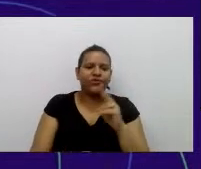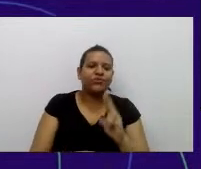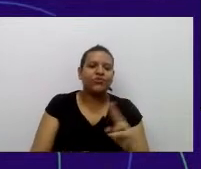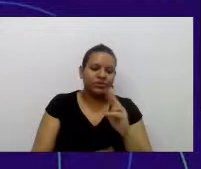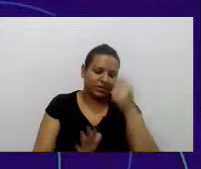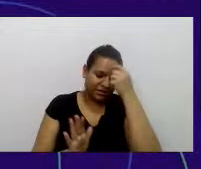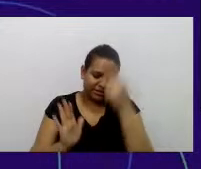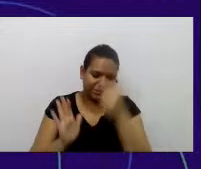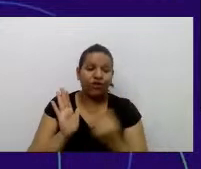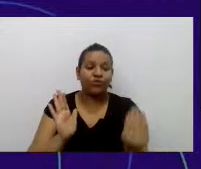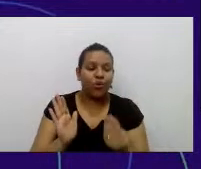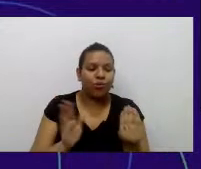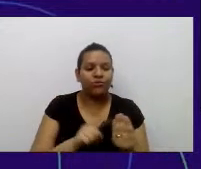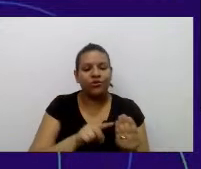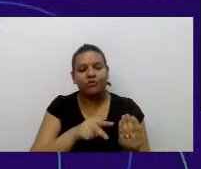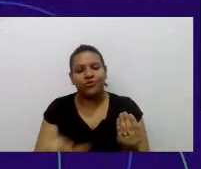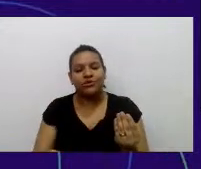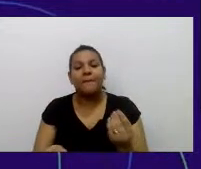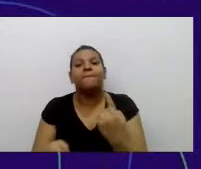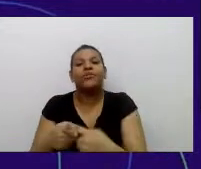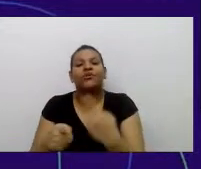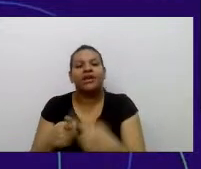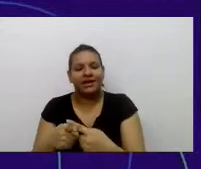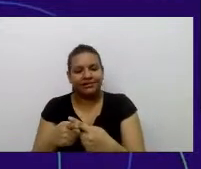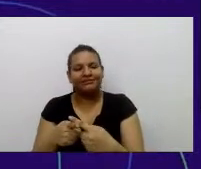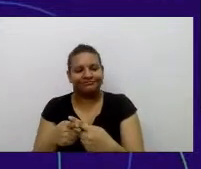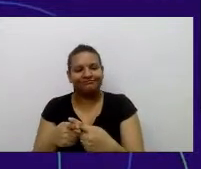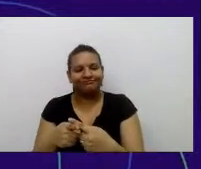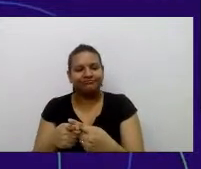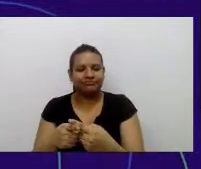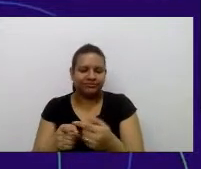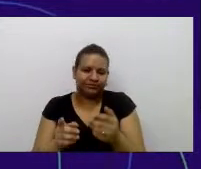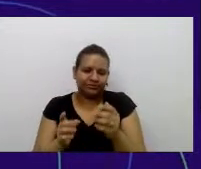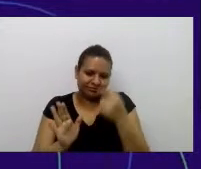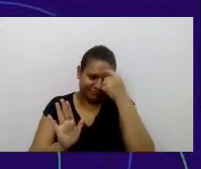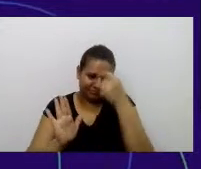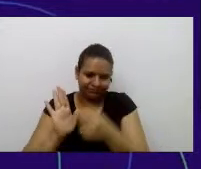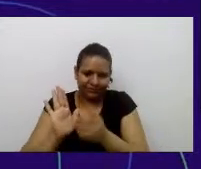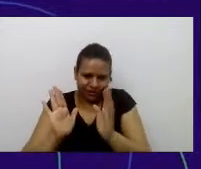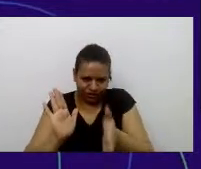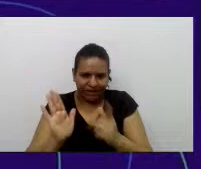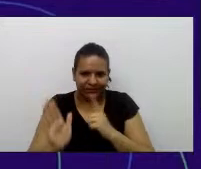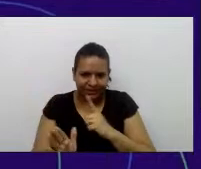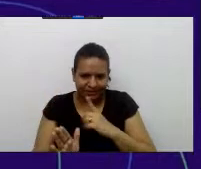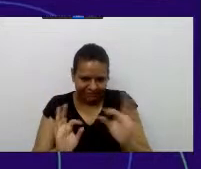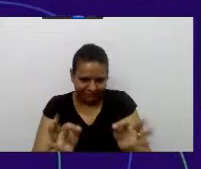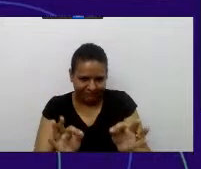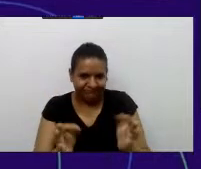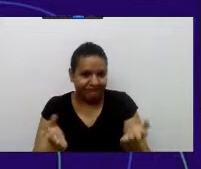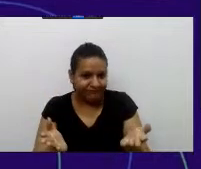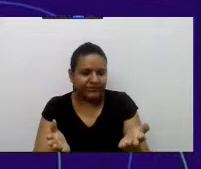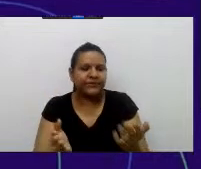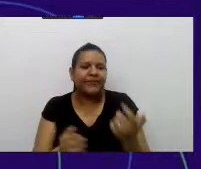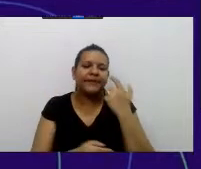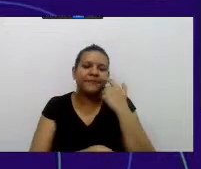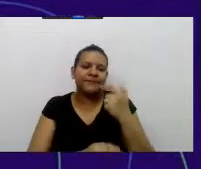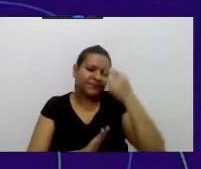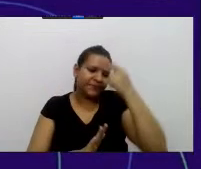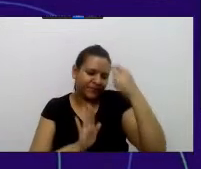because it's already here. Okay, when I first learned about AI, I was very reluctant. I